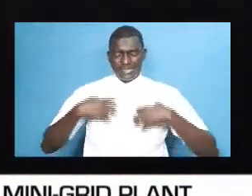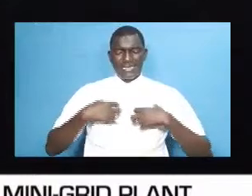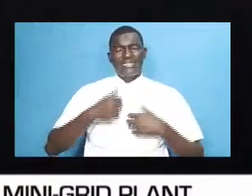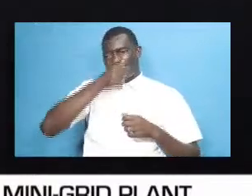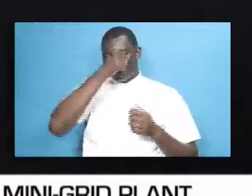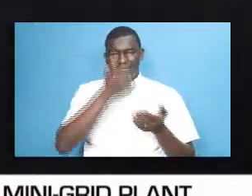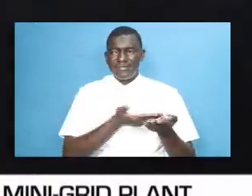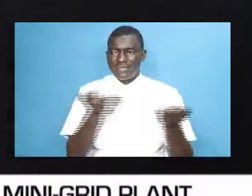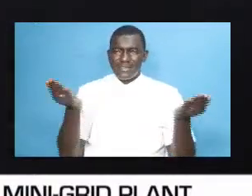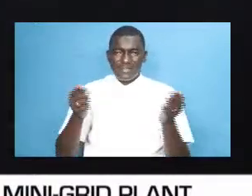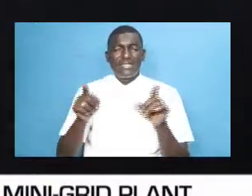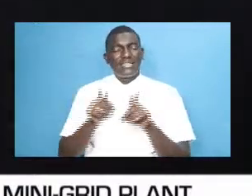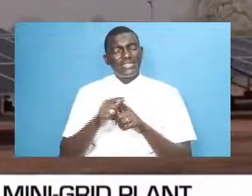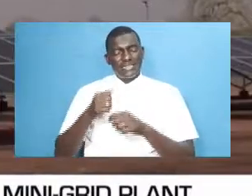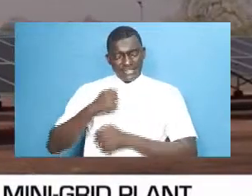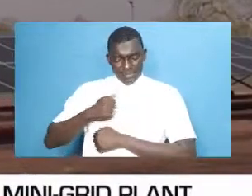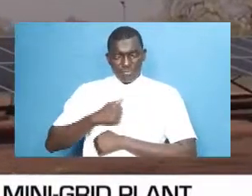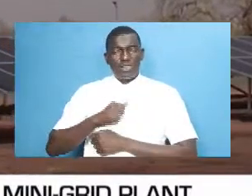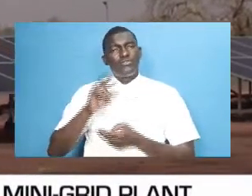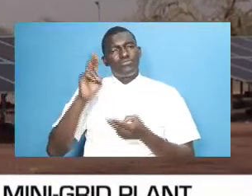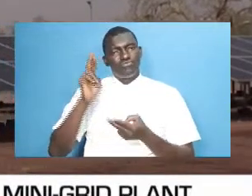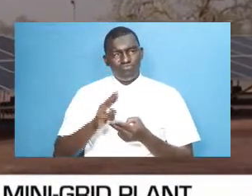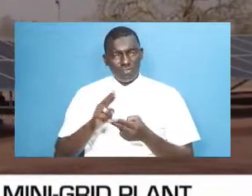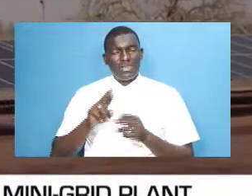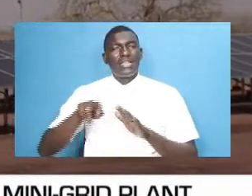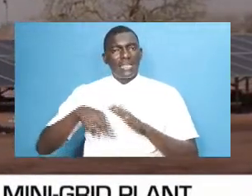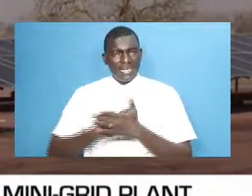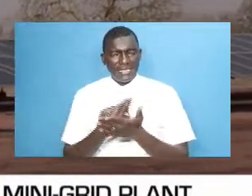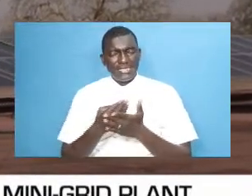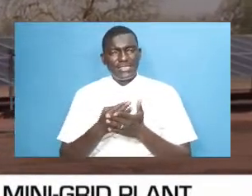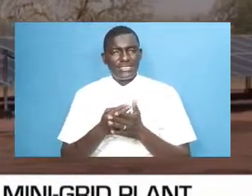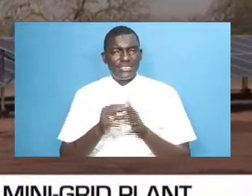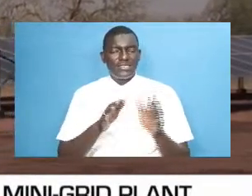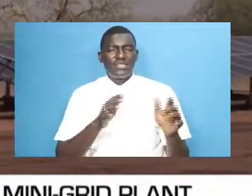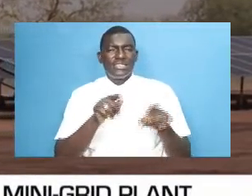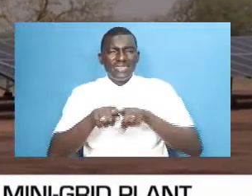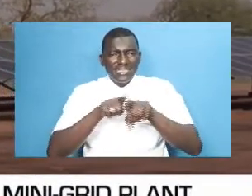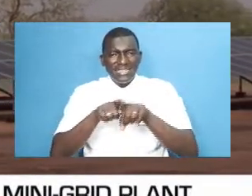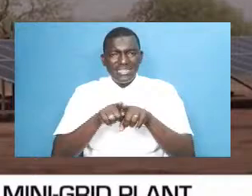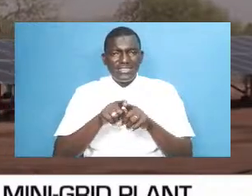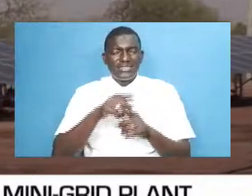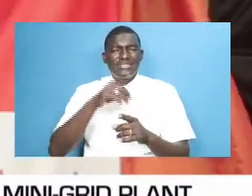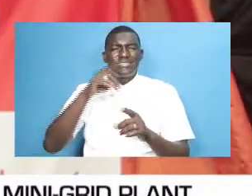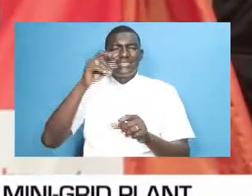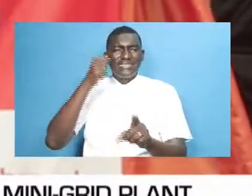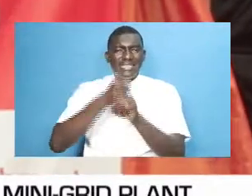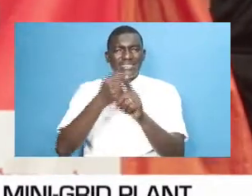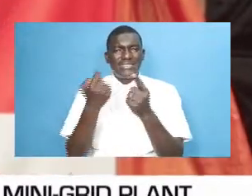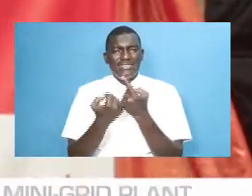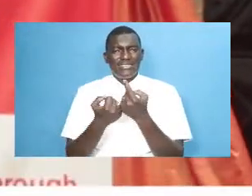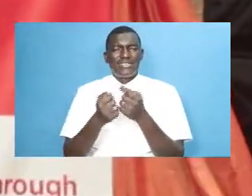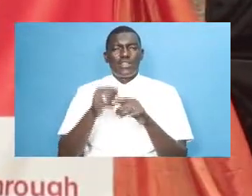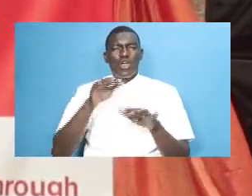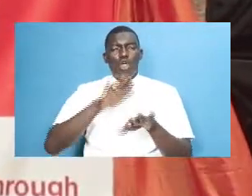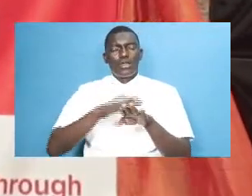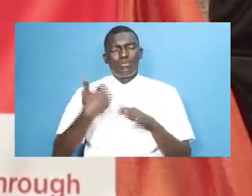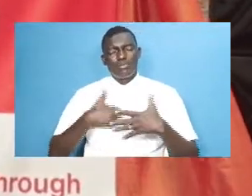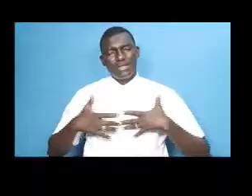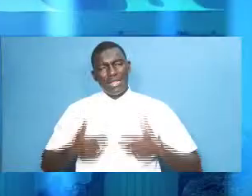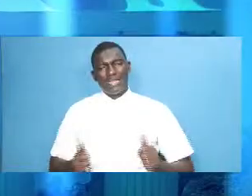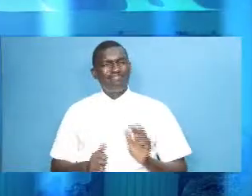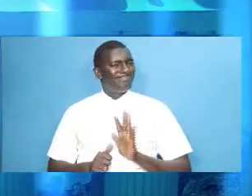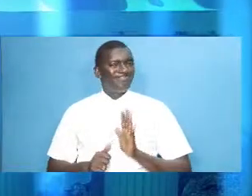services, energy security and reduction of energy-related pollutions. Reporting for QTV News, I am Alaji A.F.